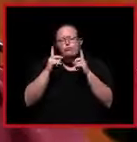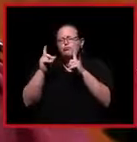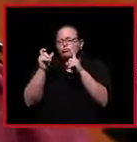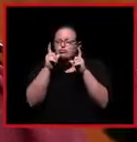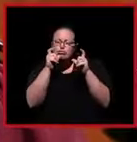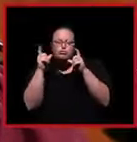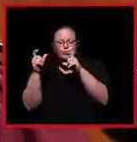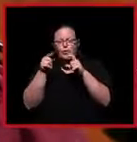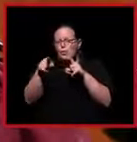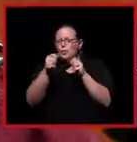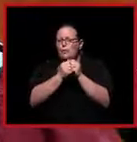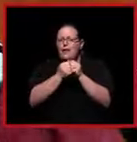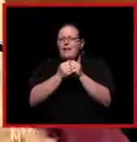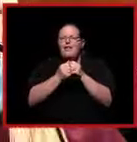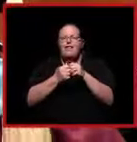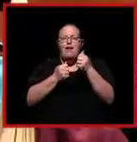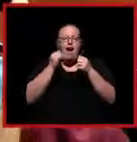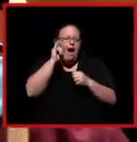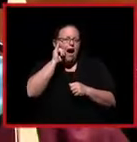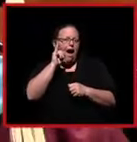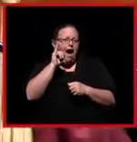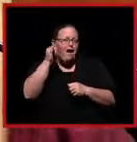you with their iPhones.